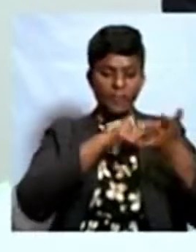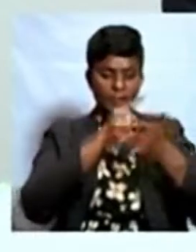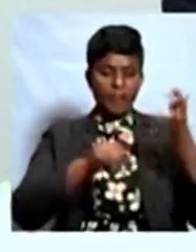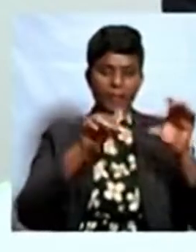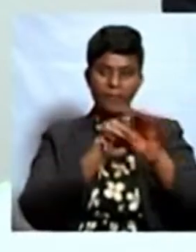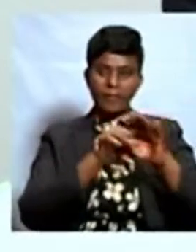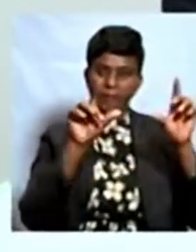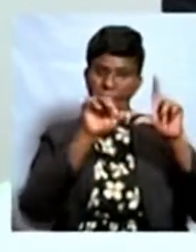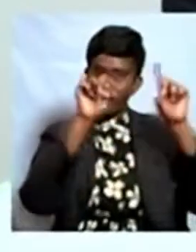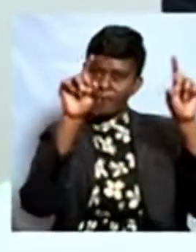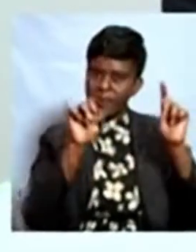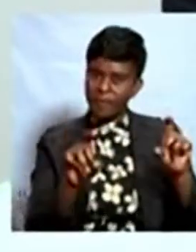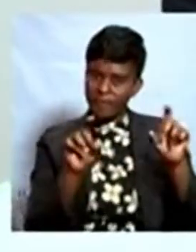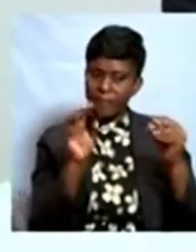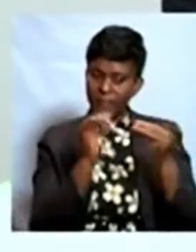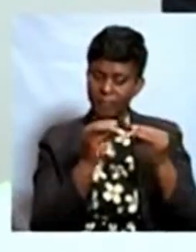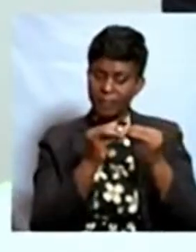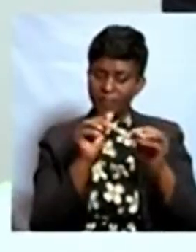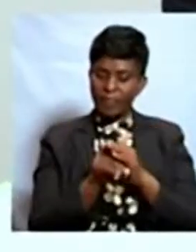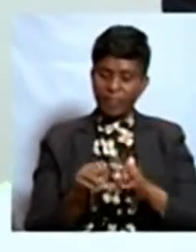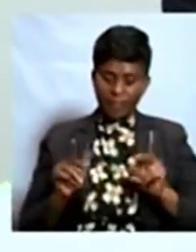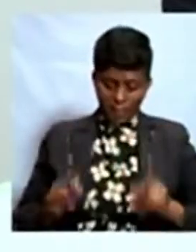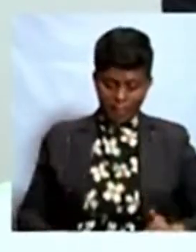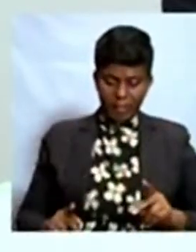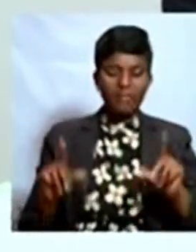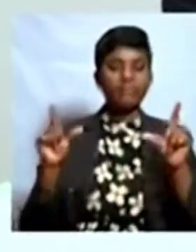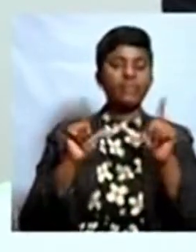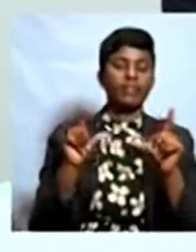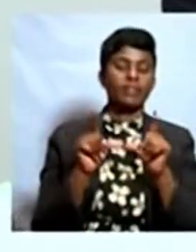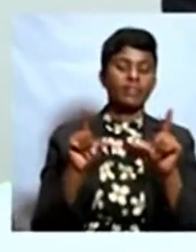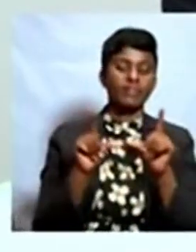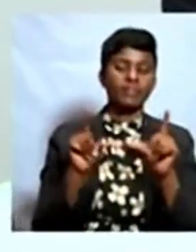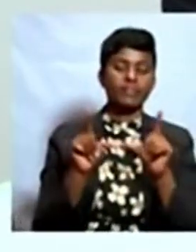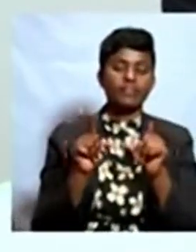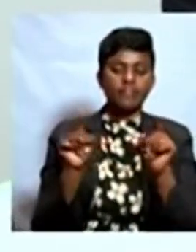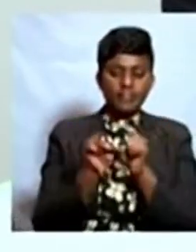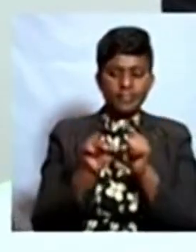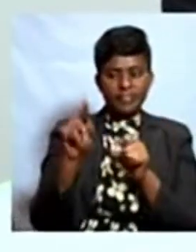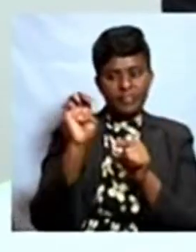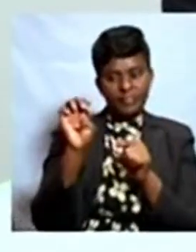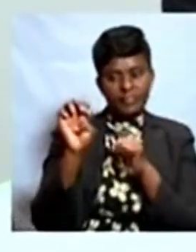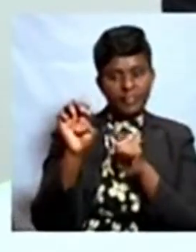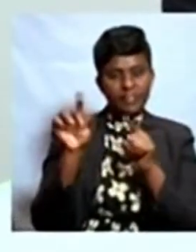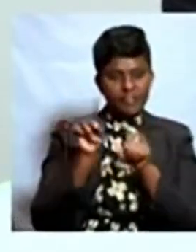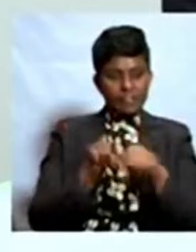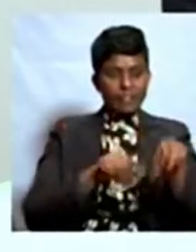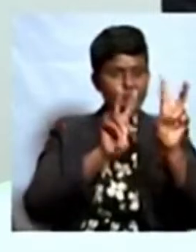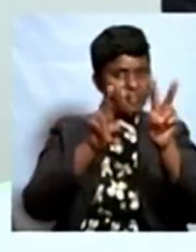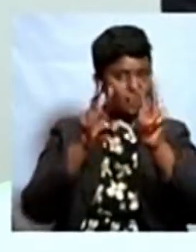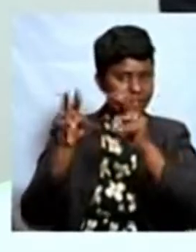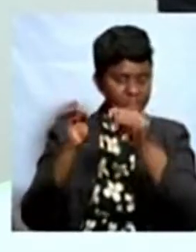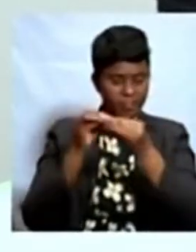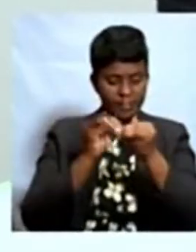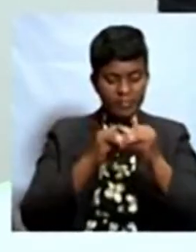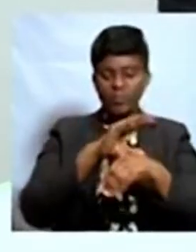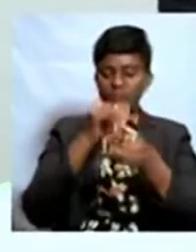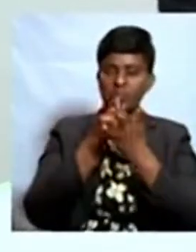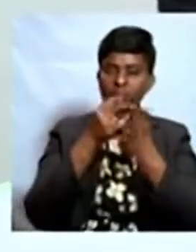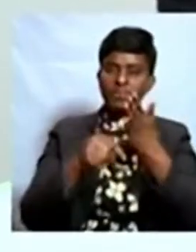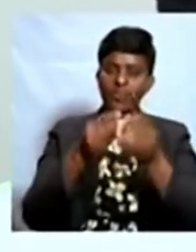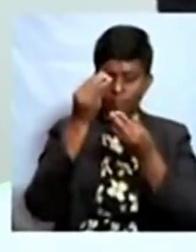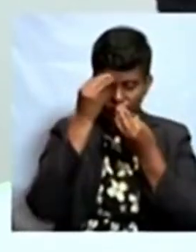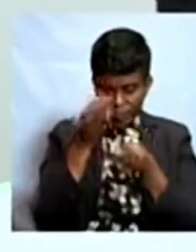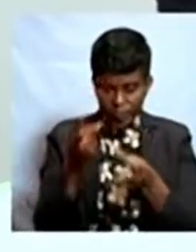certificates, particularly on personnel licenses. And E, monitoring and enforcing